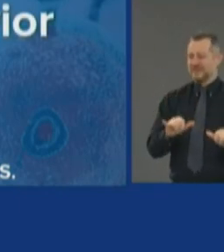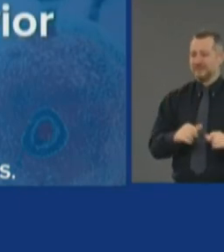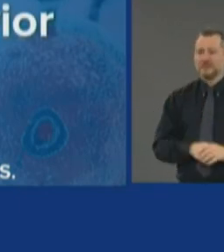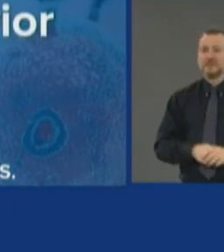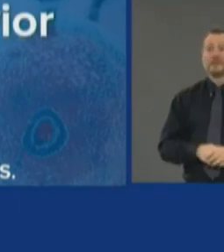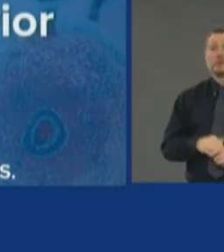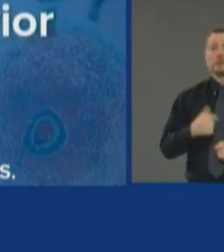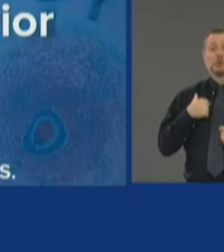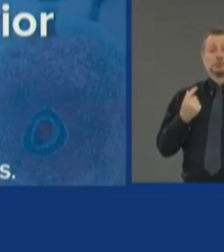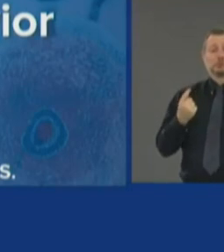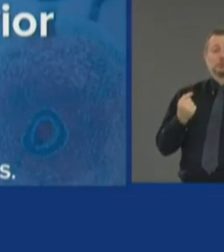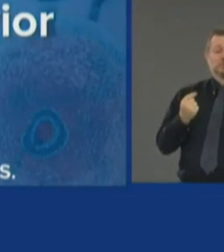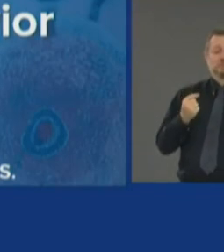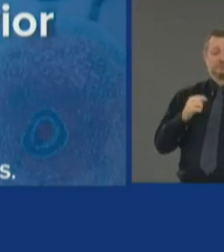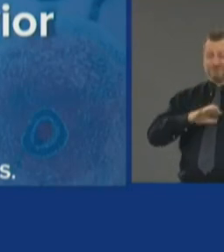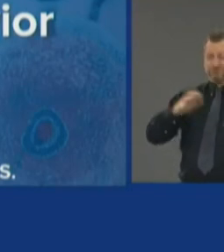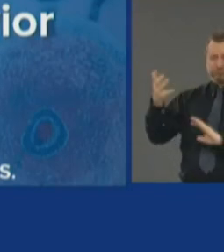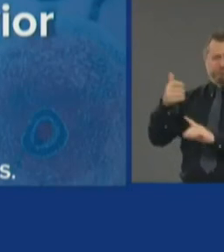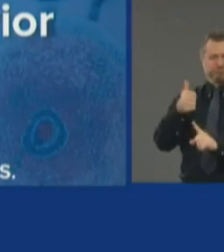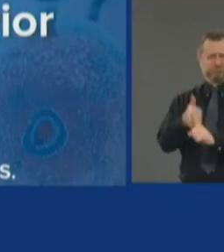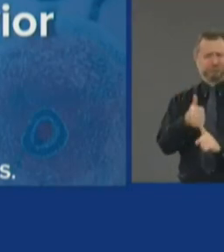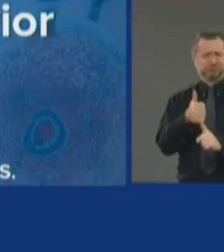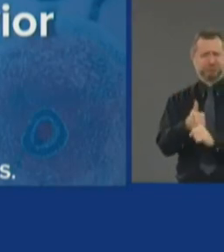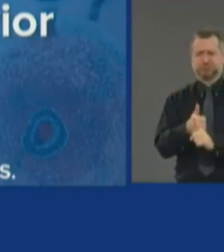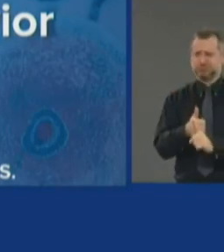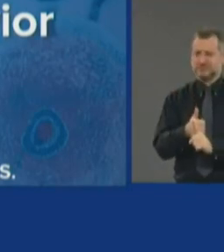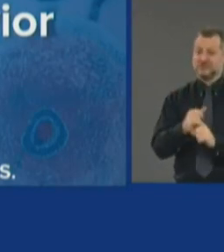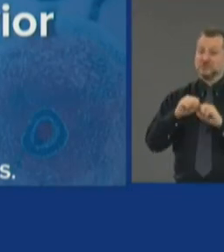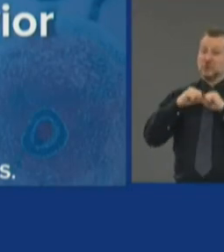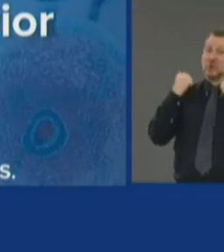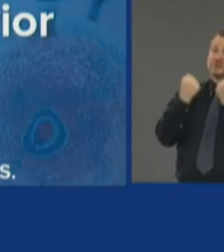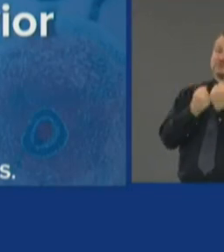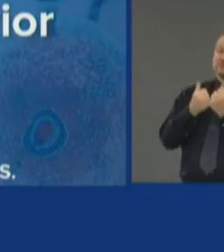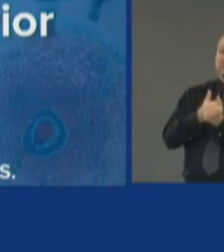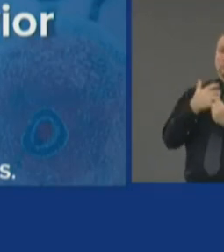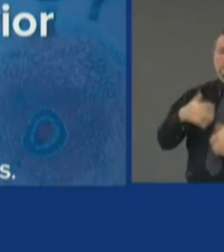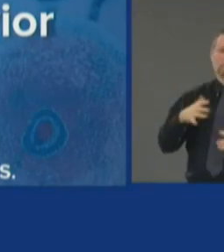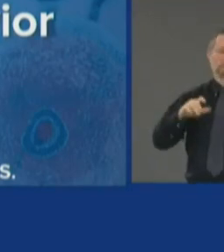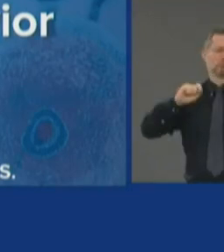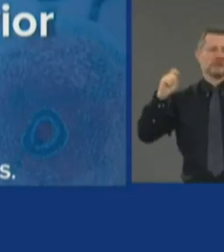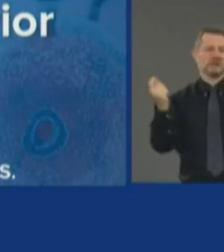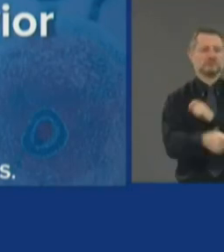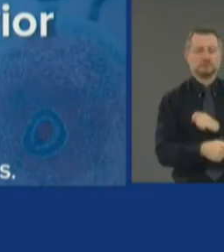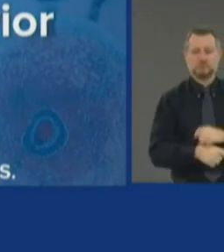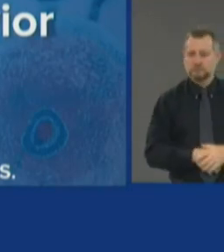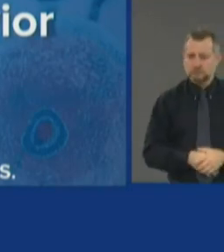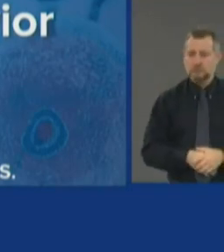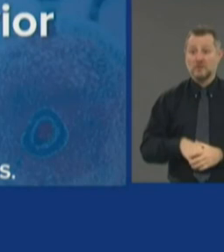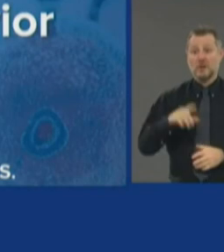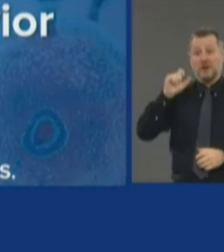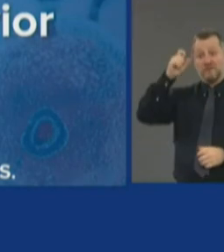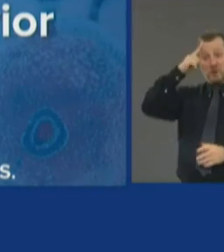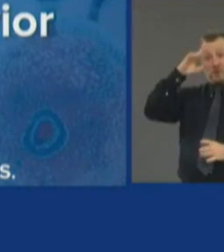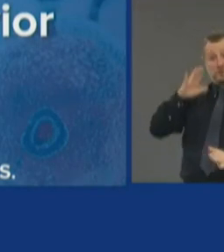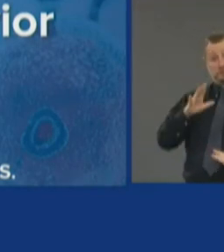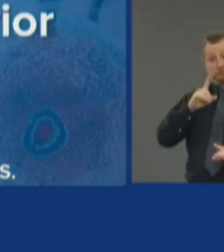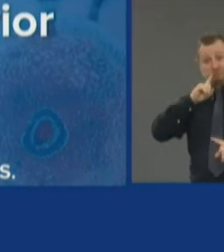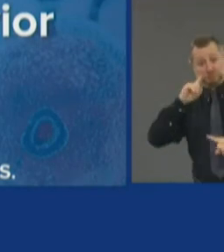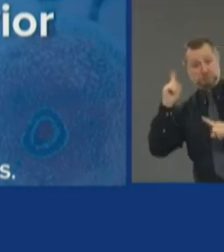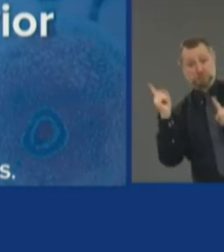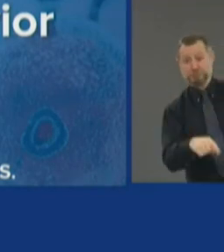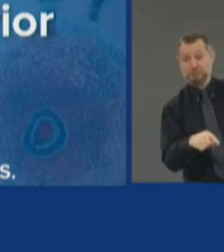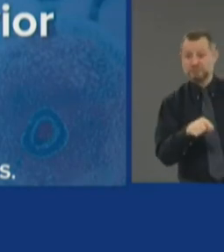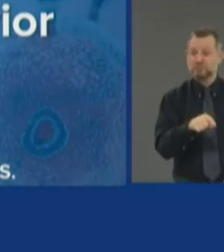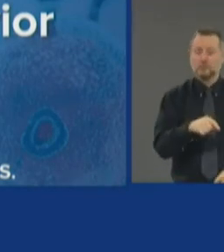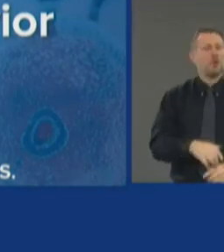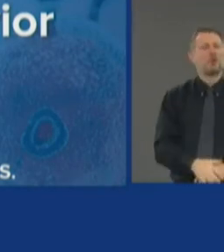was change society. It was not a government operation. It was not something I could do governmentally. People